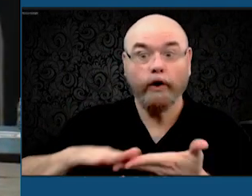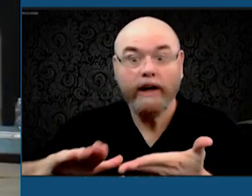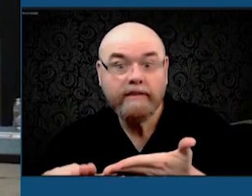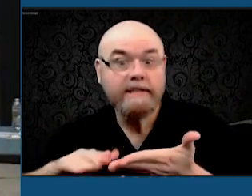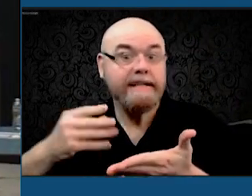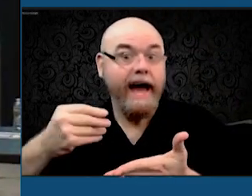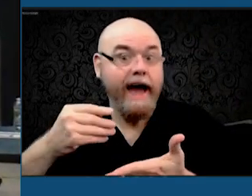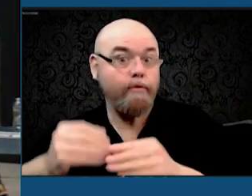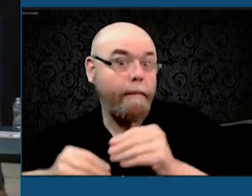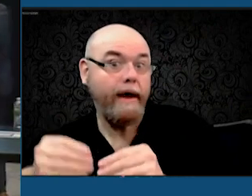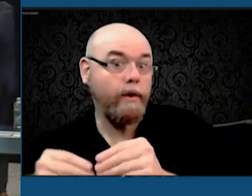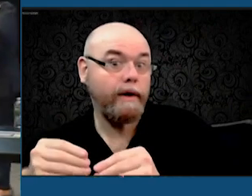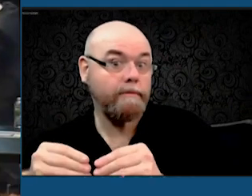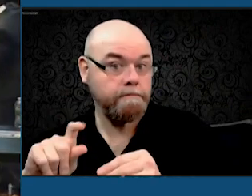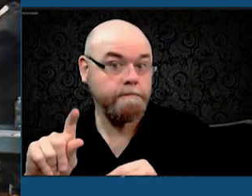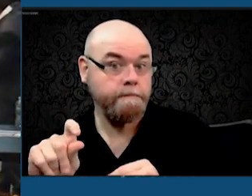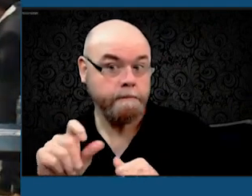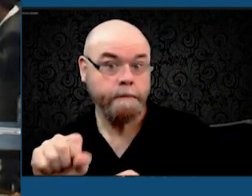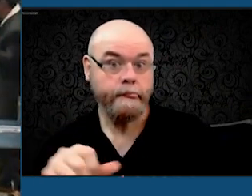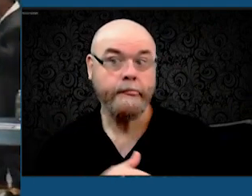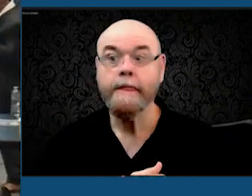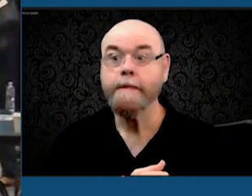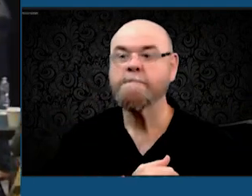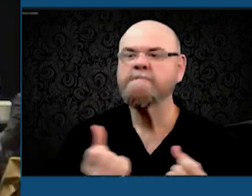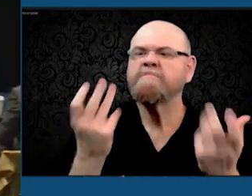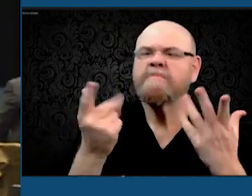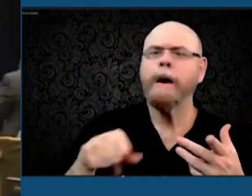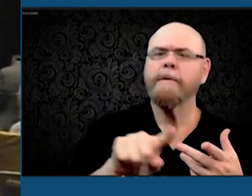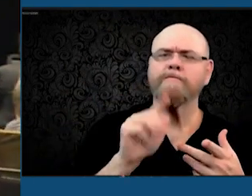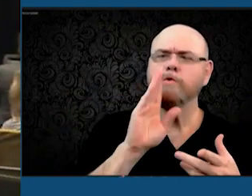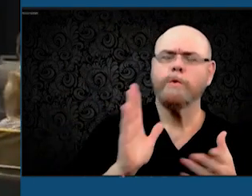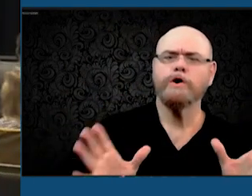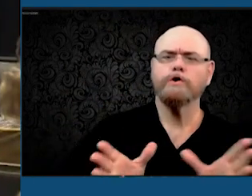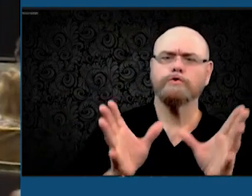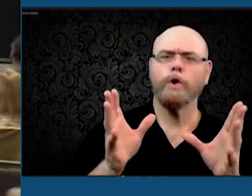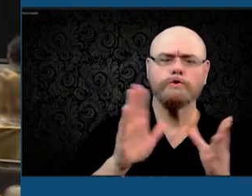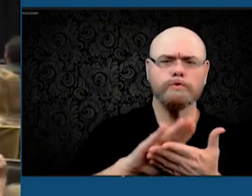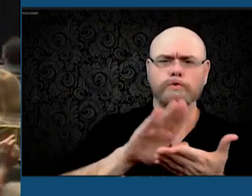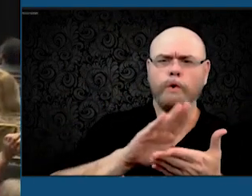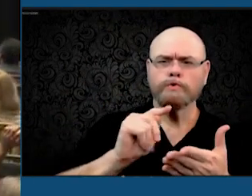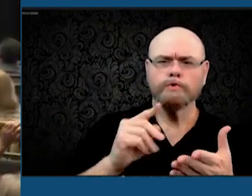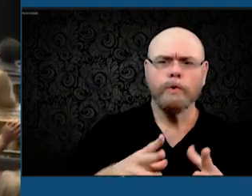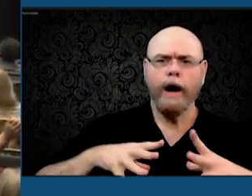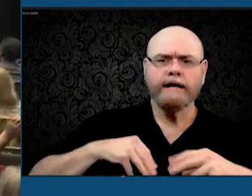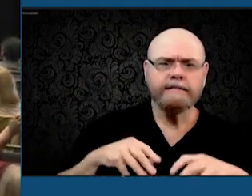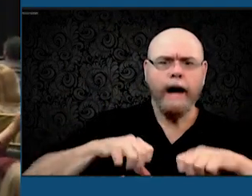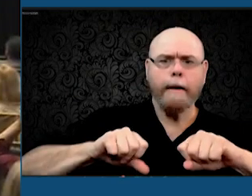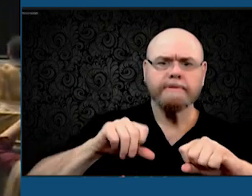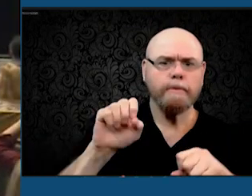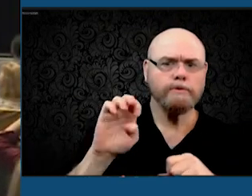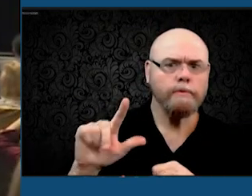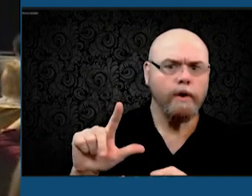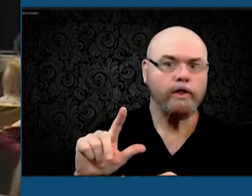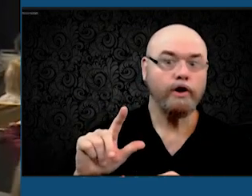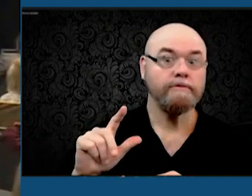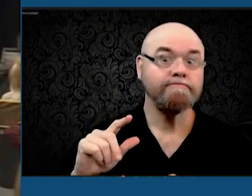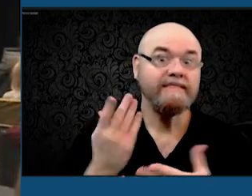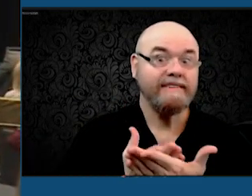right. How many of you are going to encourage your schools to adopt evidence-based approaches to social and emotional learning? And